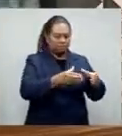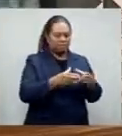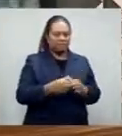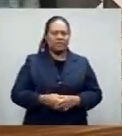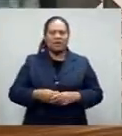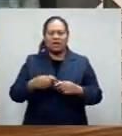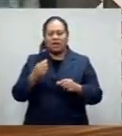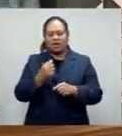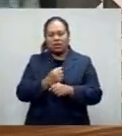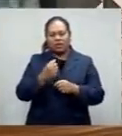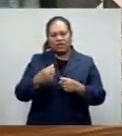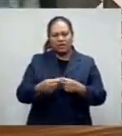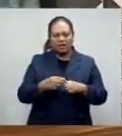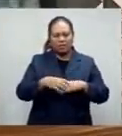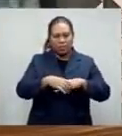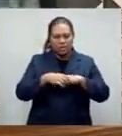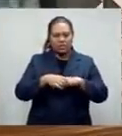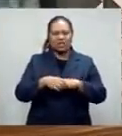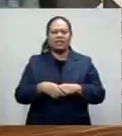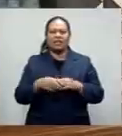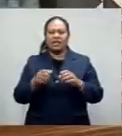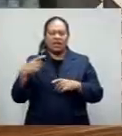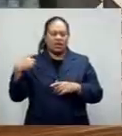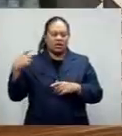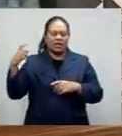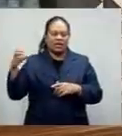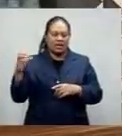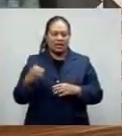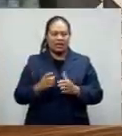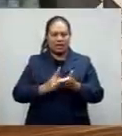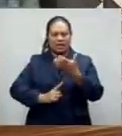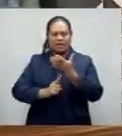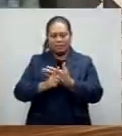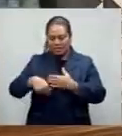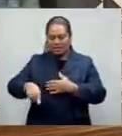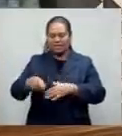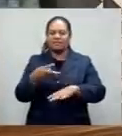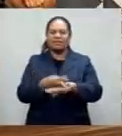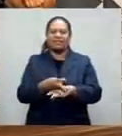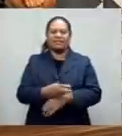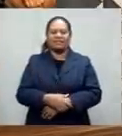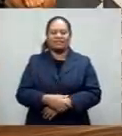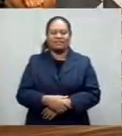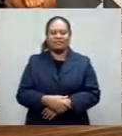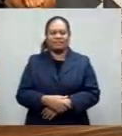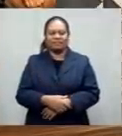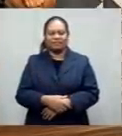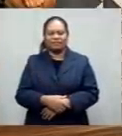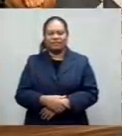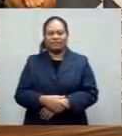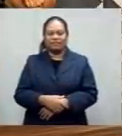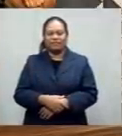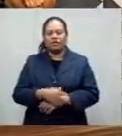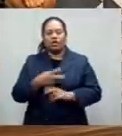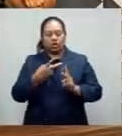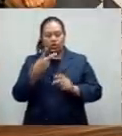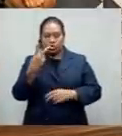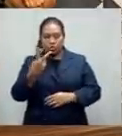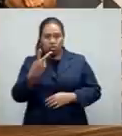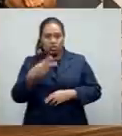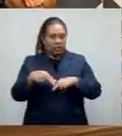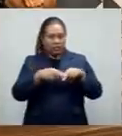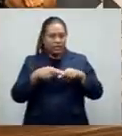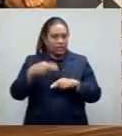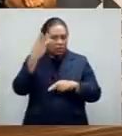Britain, Japan and Canada at the Olympic Games, which starts later this month. 2 Fijiana players that would